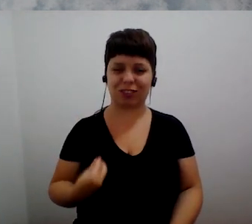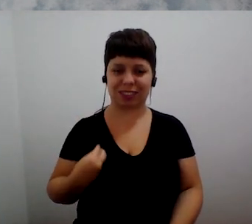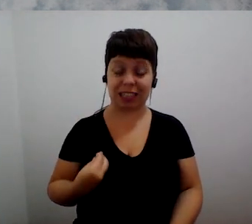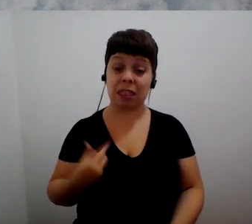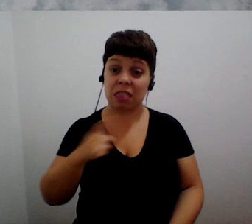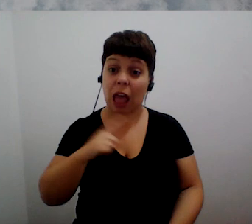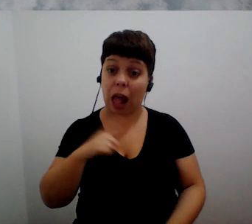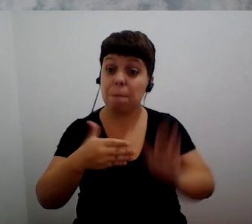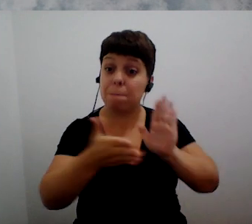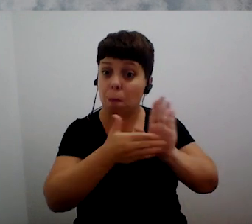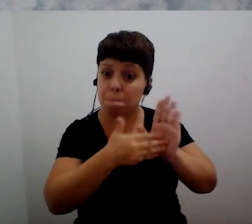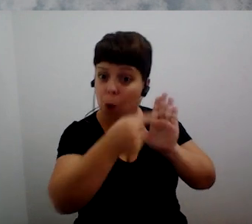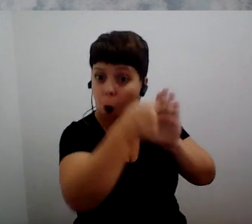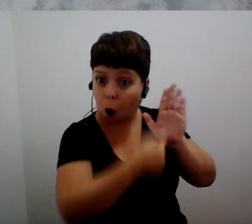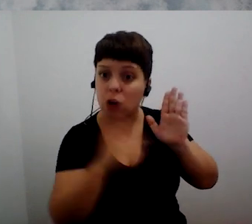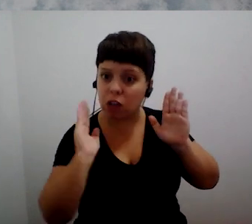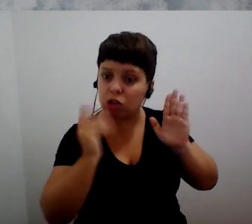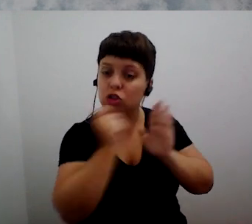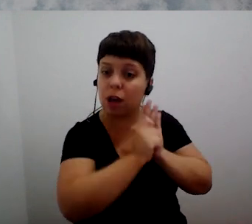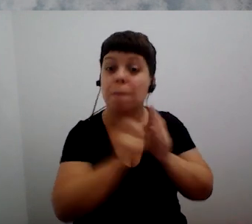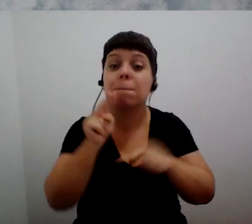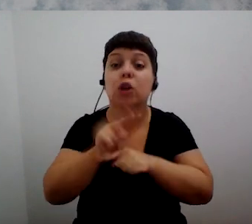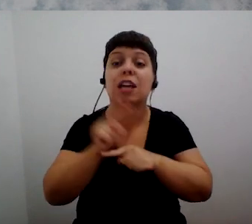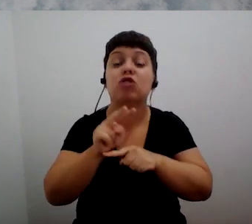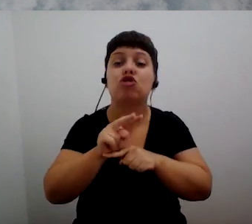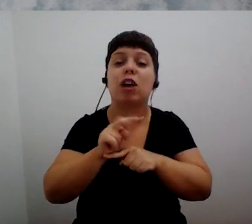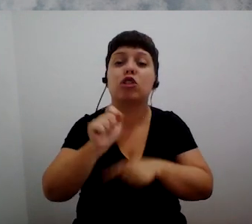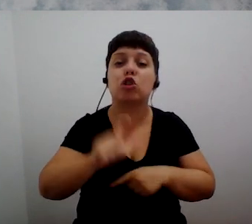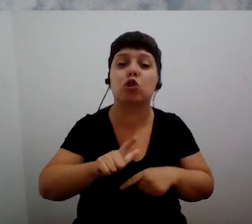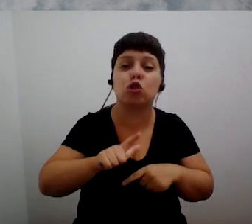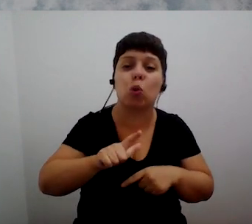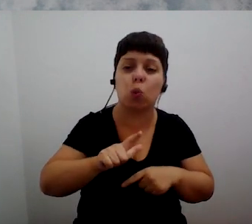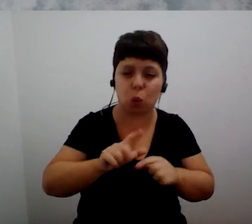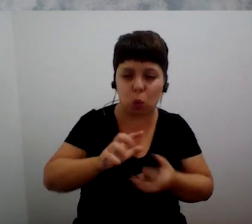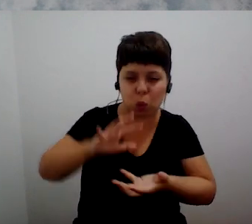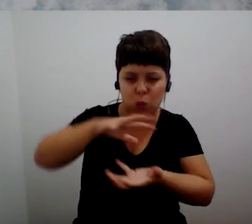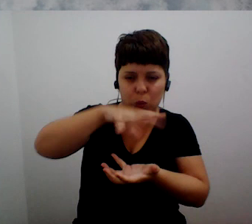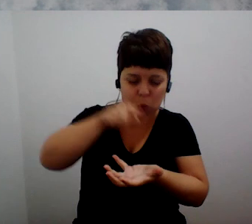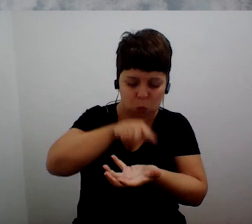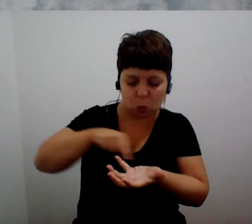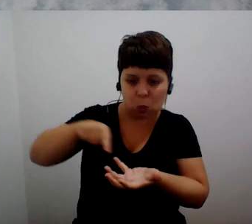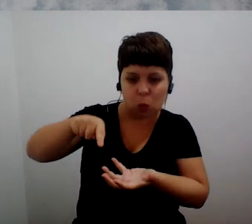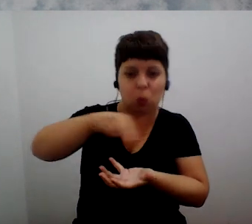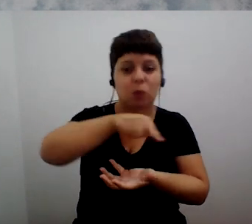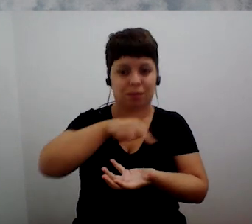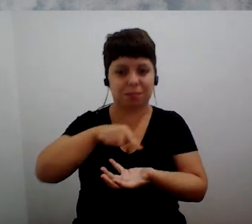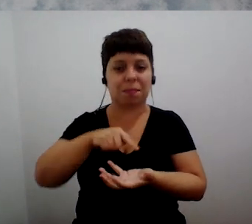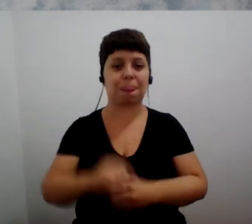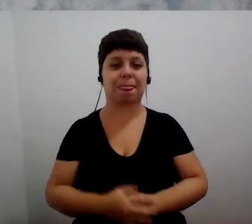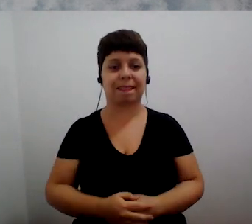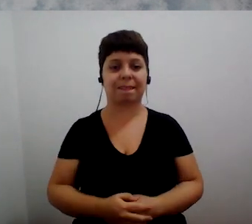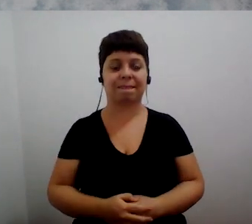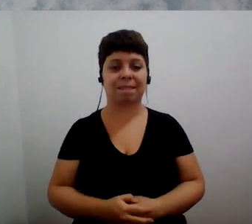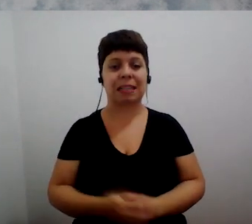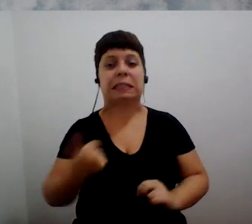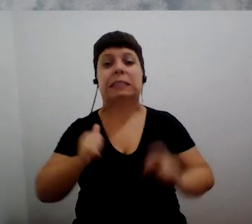the Southern Ocean, the Weddell Sea, the Antarctic Peninsula, the East Antarctica. And we really hope to see